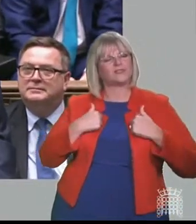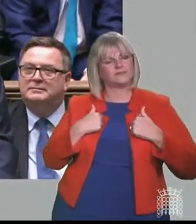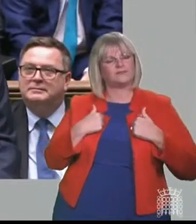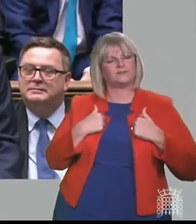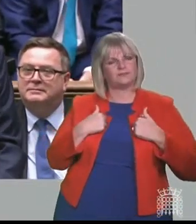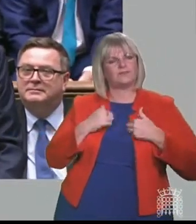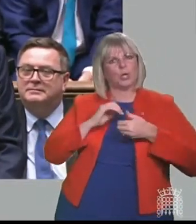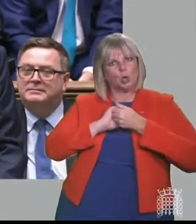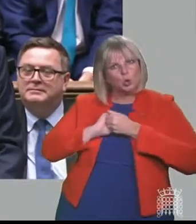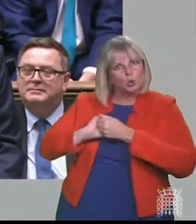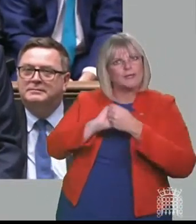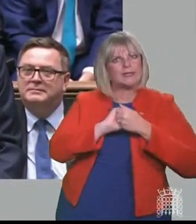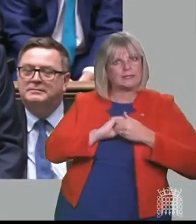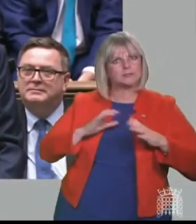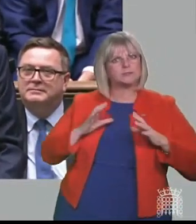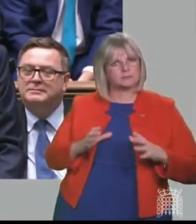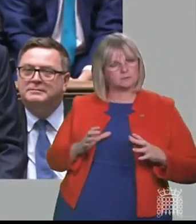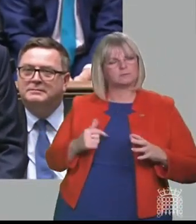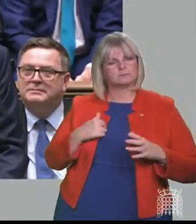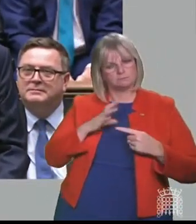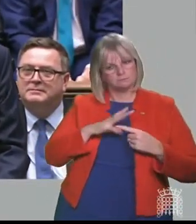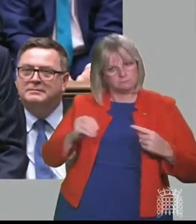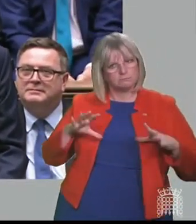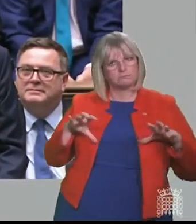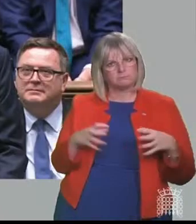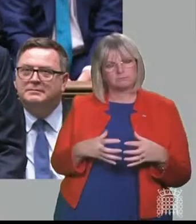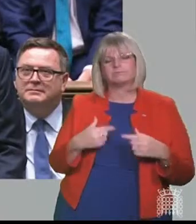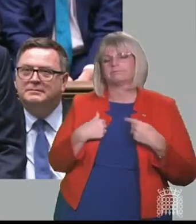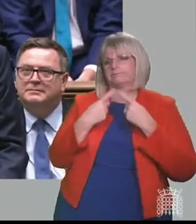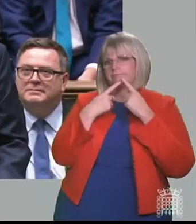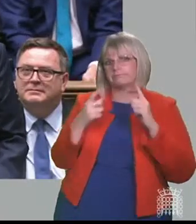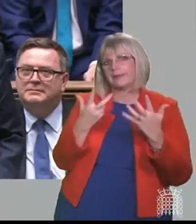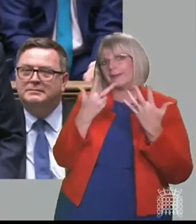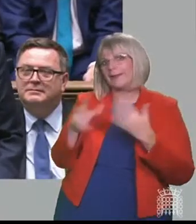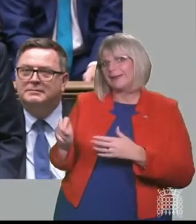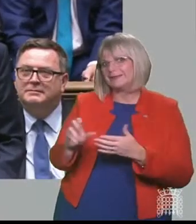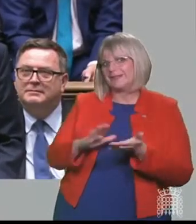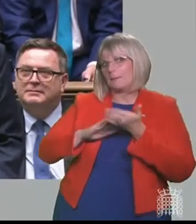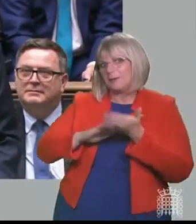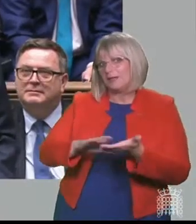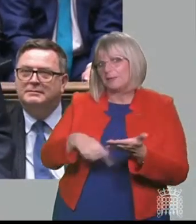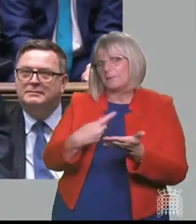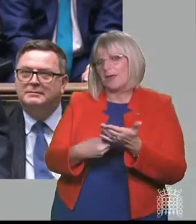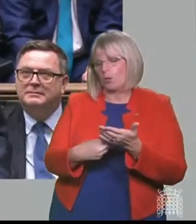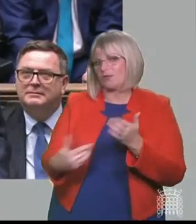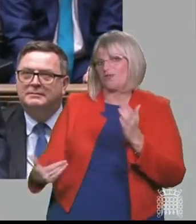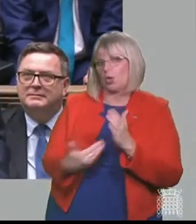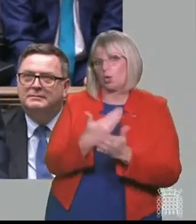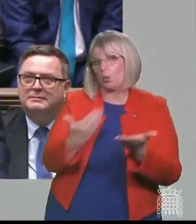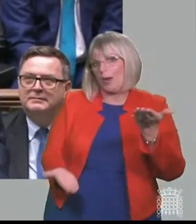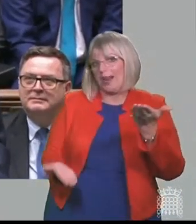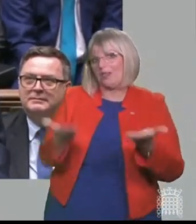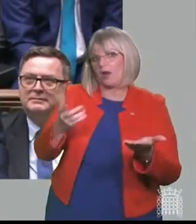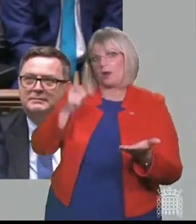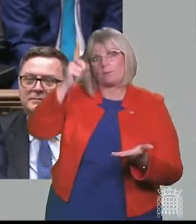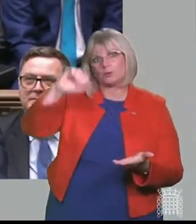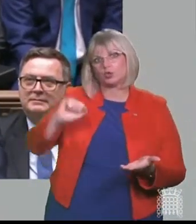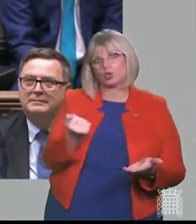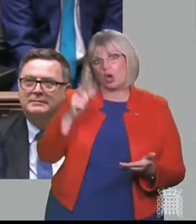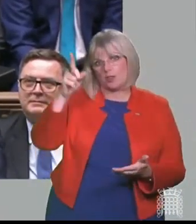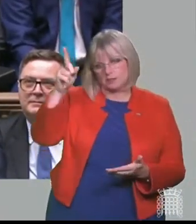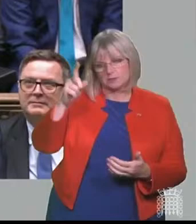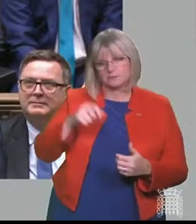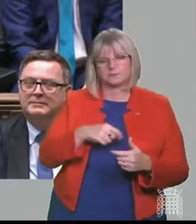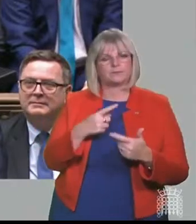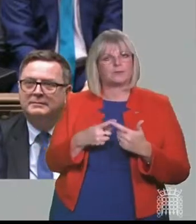Party, I'm announcing £80 million for the new Levelling Up partnerships in Scotland, £500,000 to